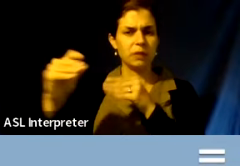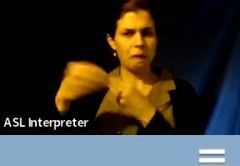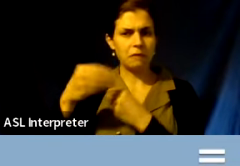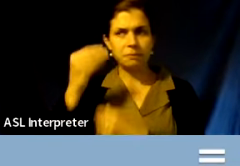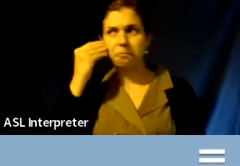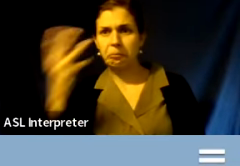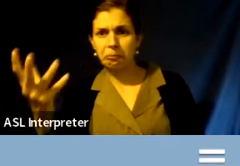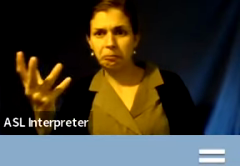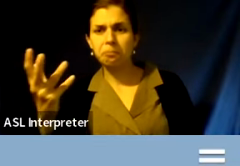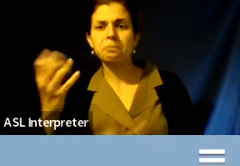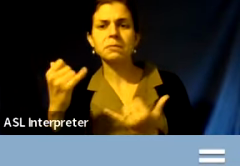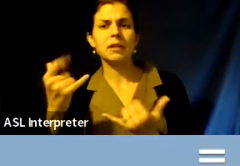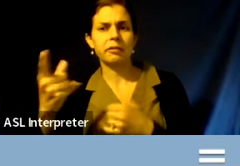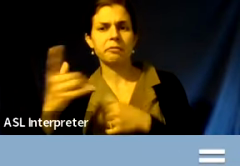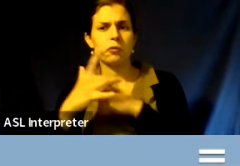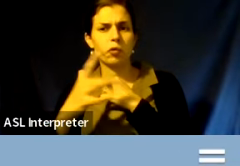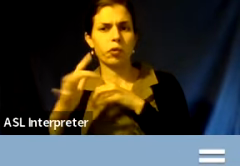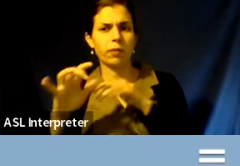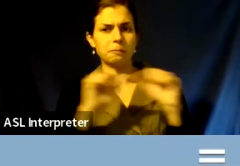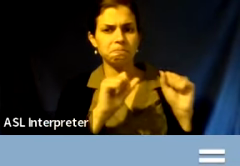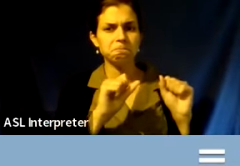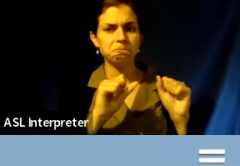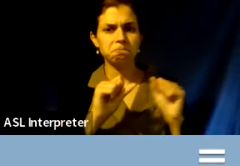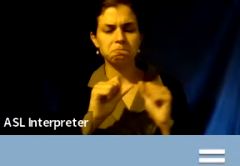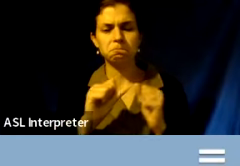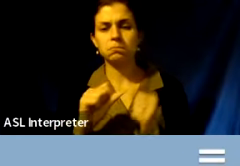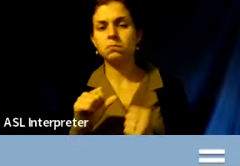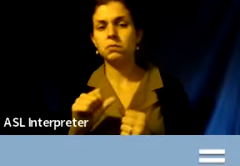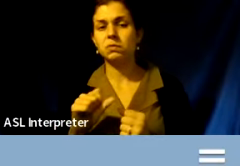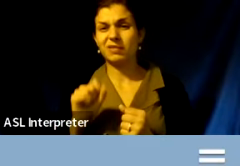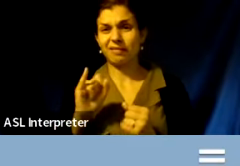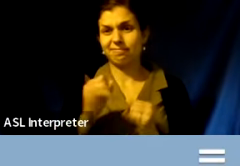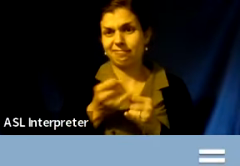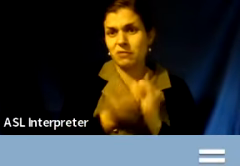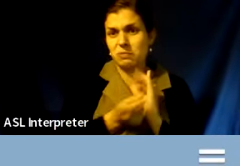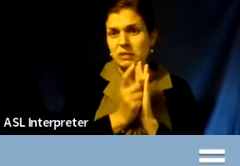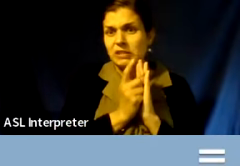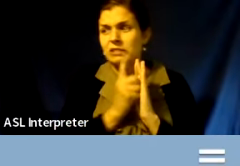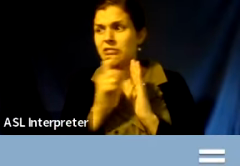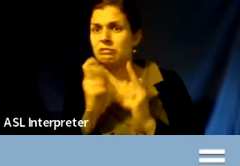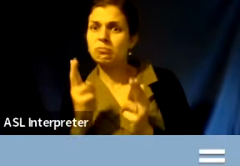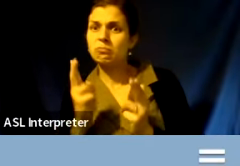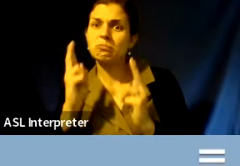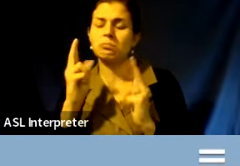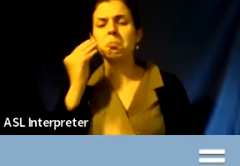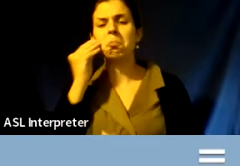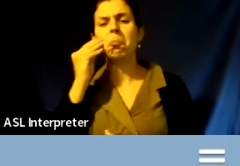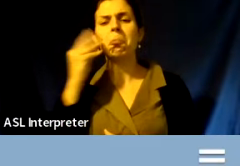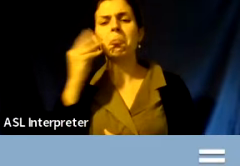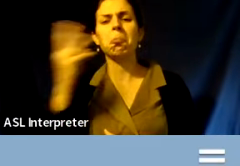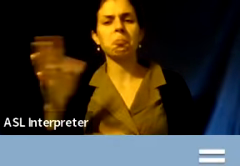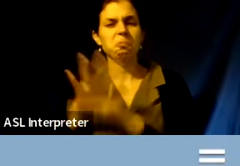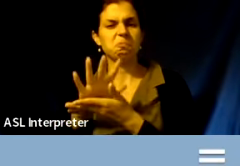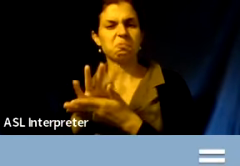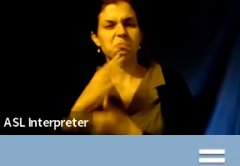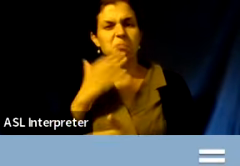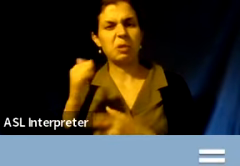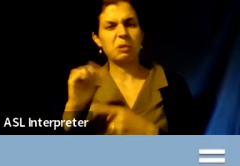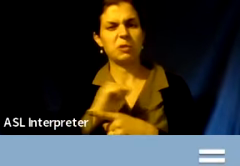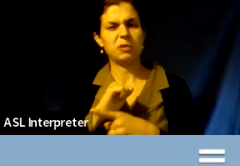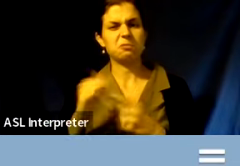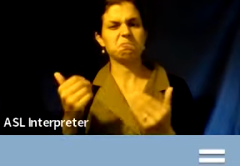being dismissed early. So it's good if it's a short notice situation to inform your school